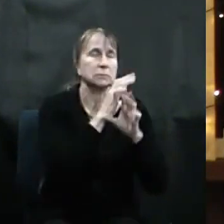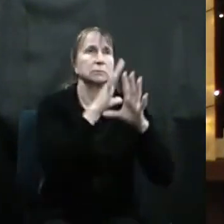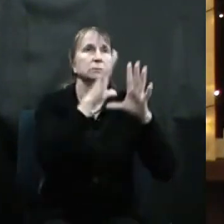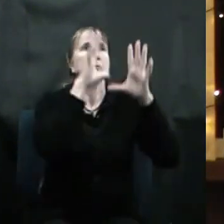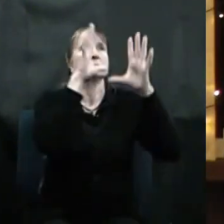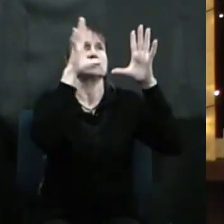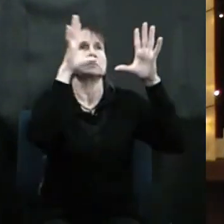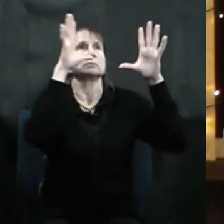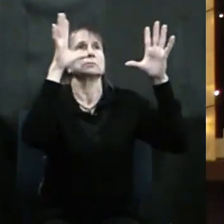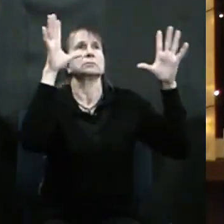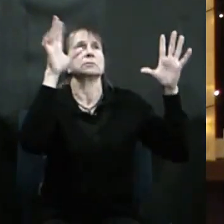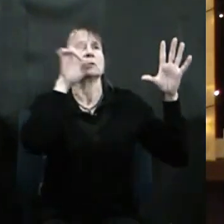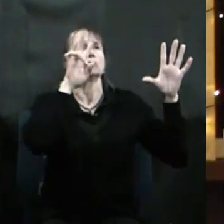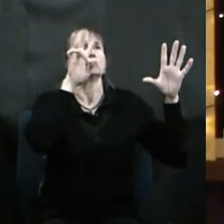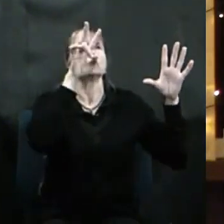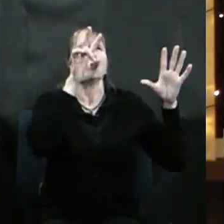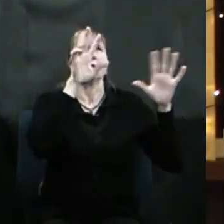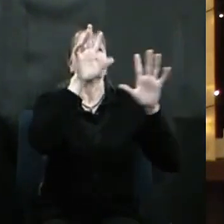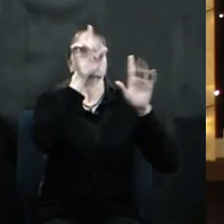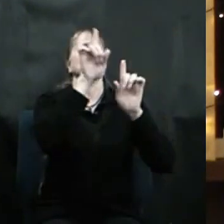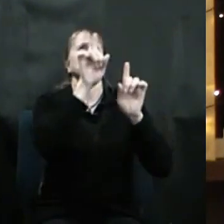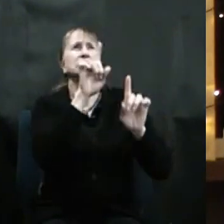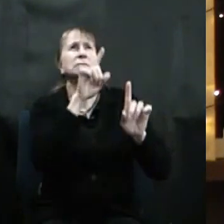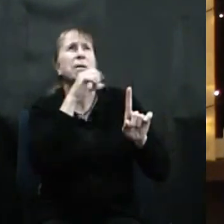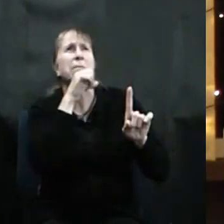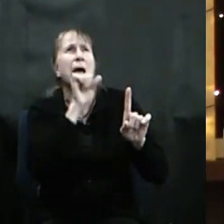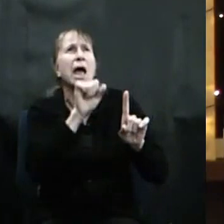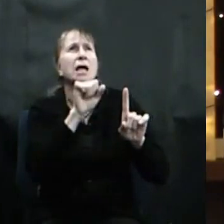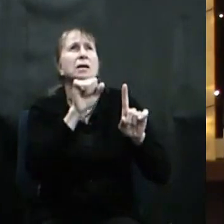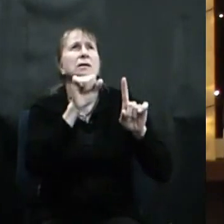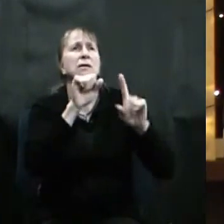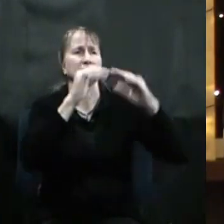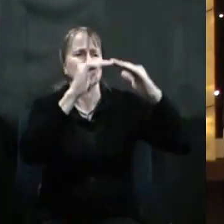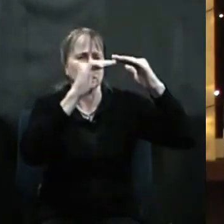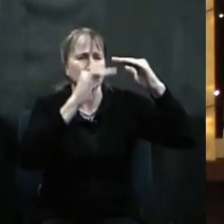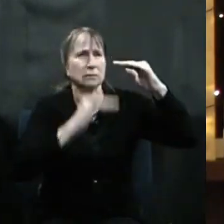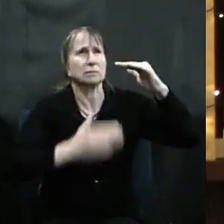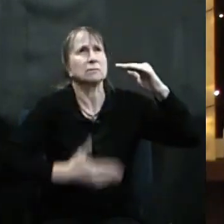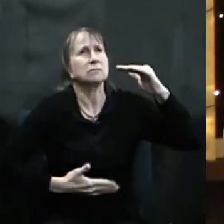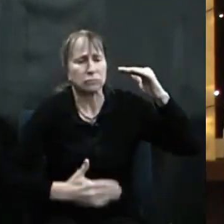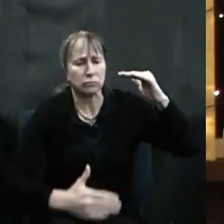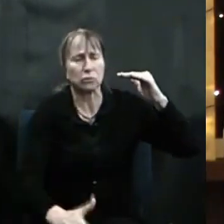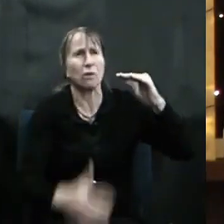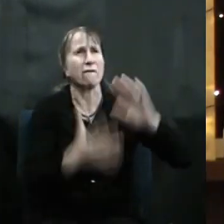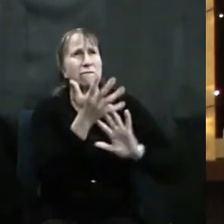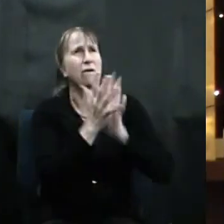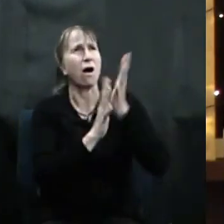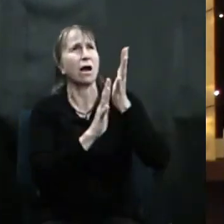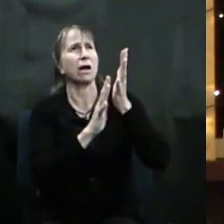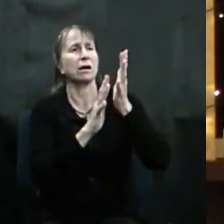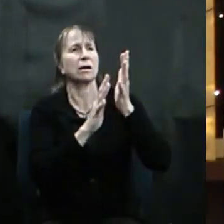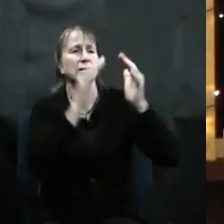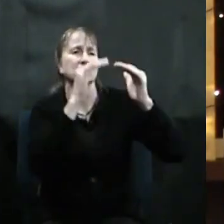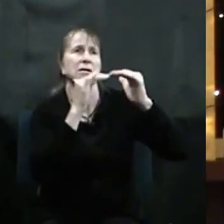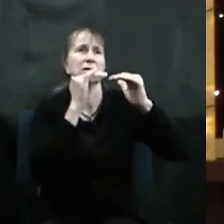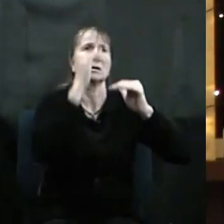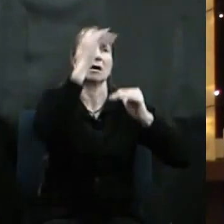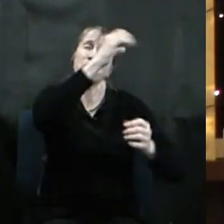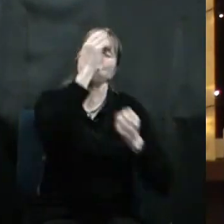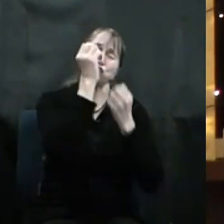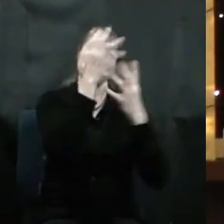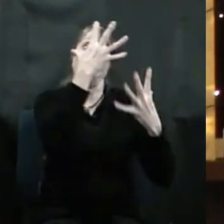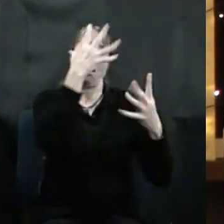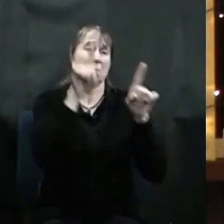man. Below what appeared to be his waist was fire, and above this waist was something like the appearance of brightness, like gleaming